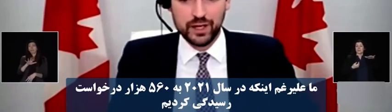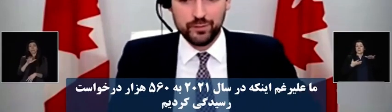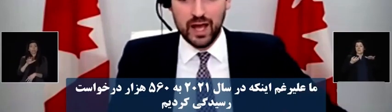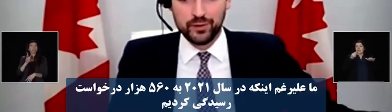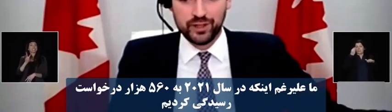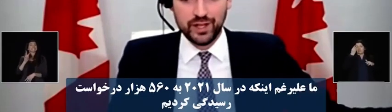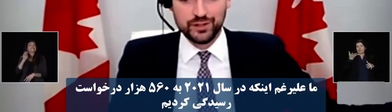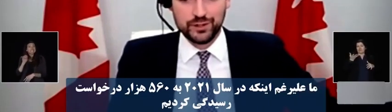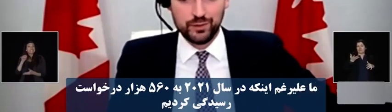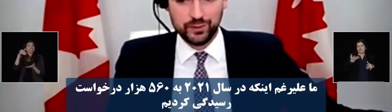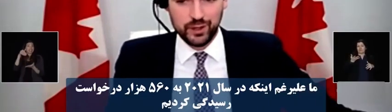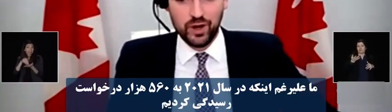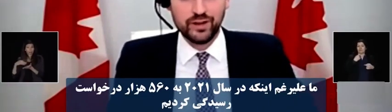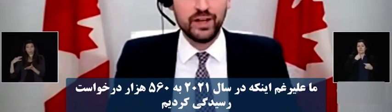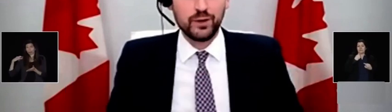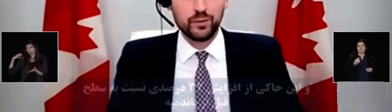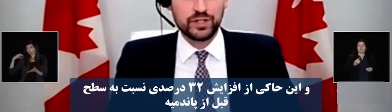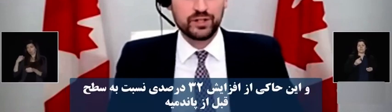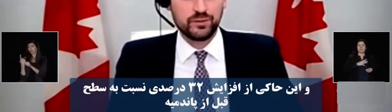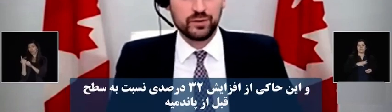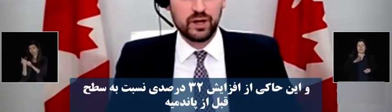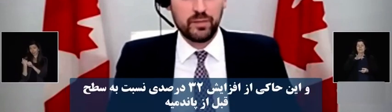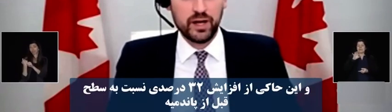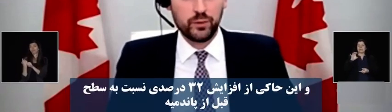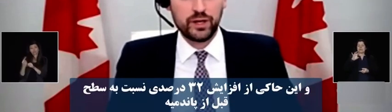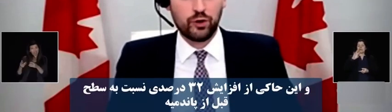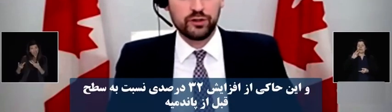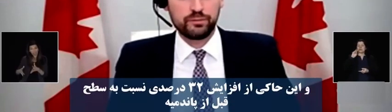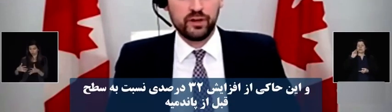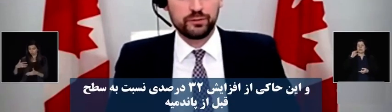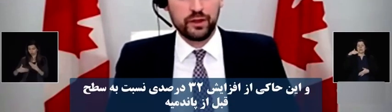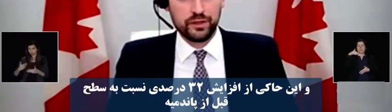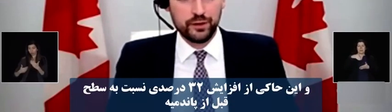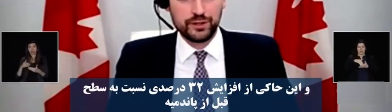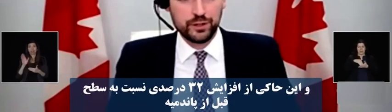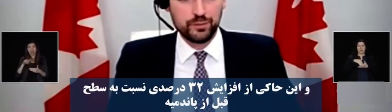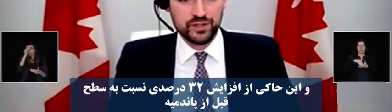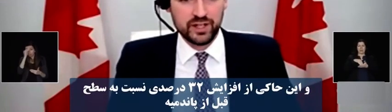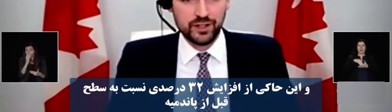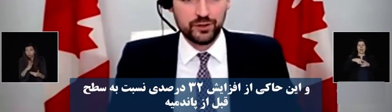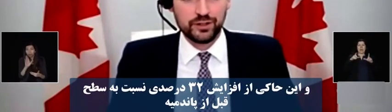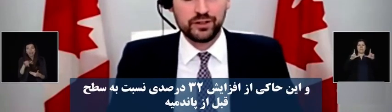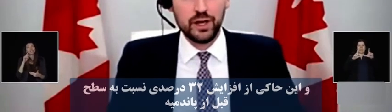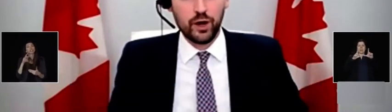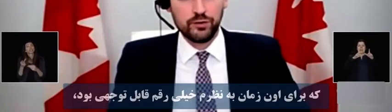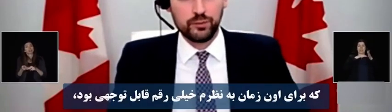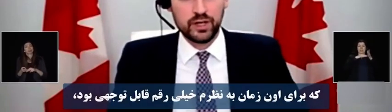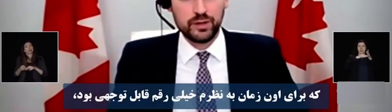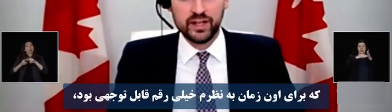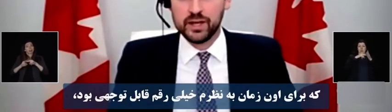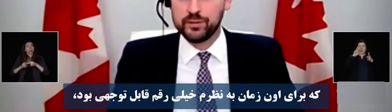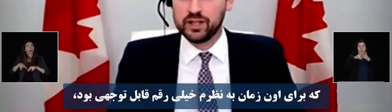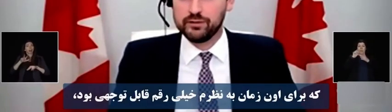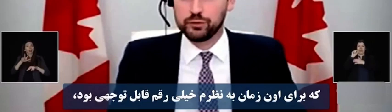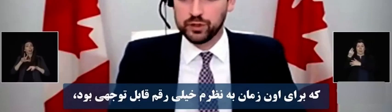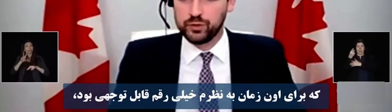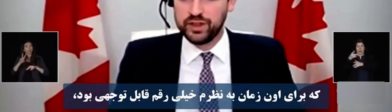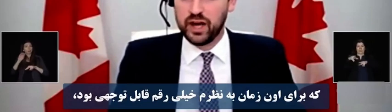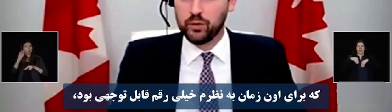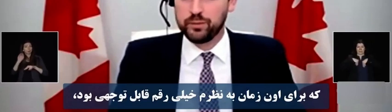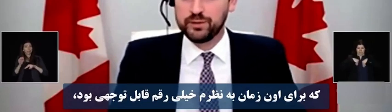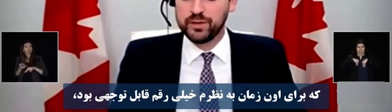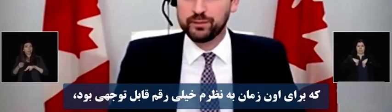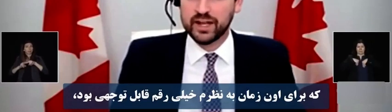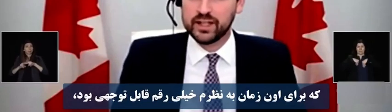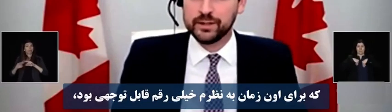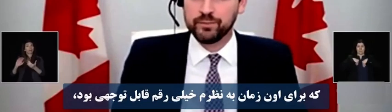study permit applications in 2021, which, by the way, corresponds with a 32% increase over pre-pandemic levels, which we